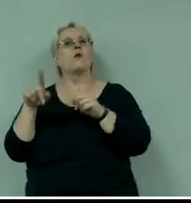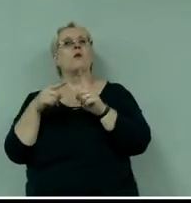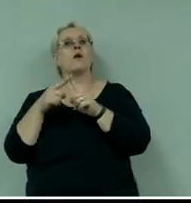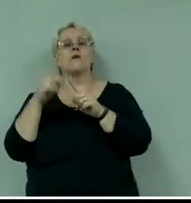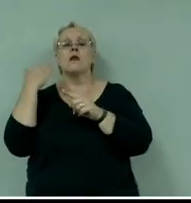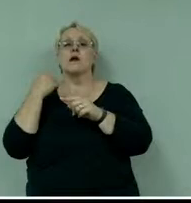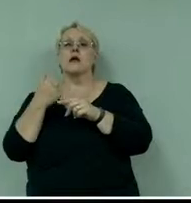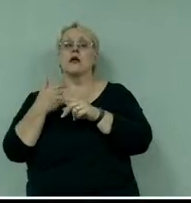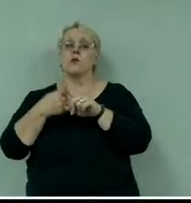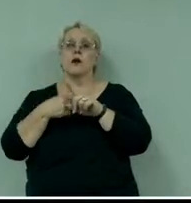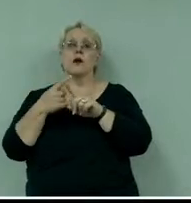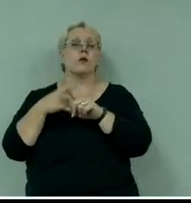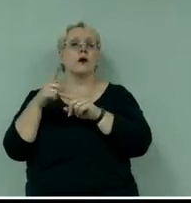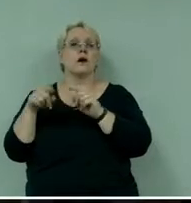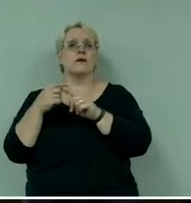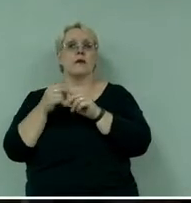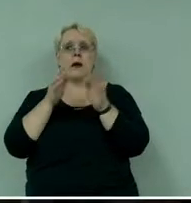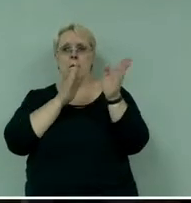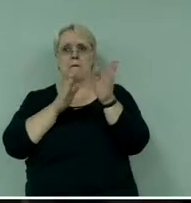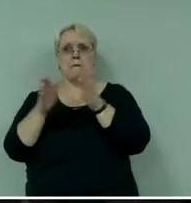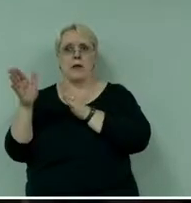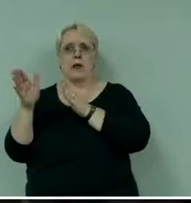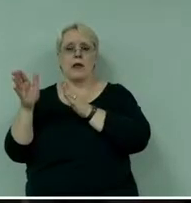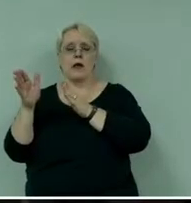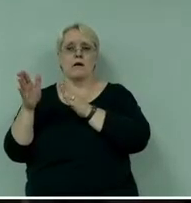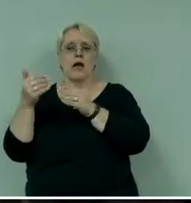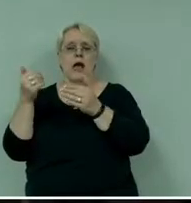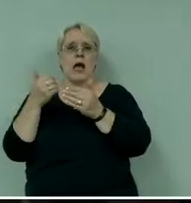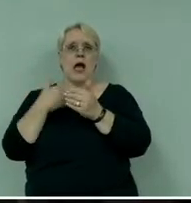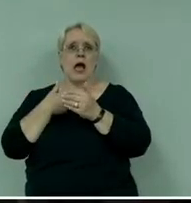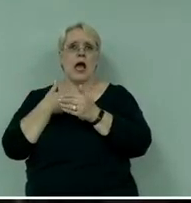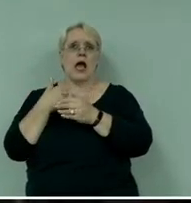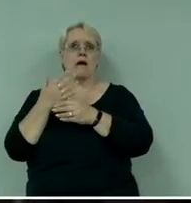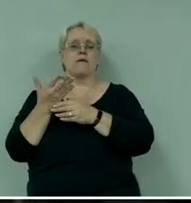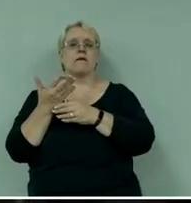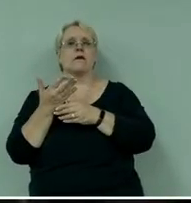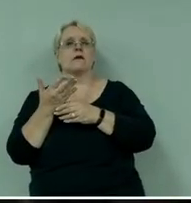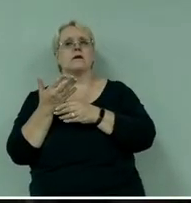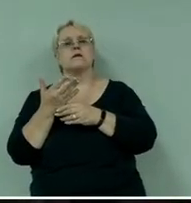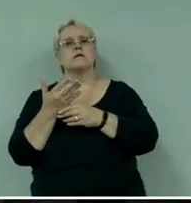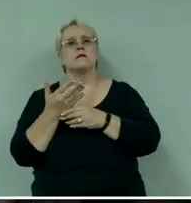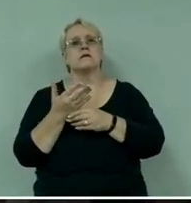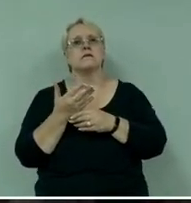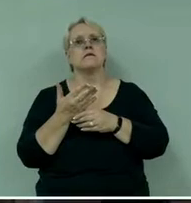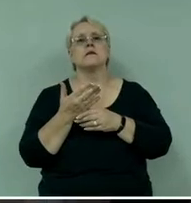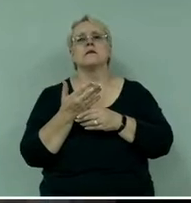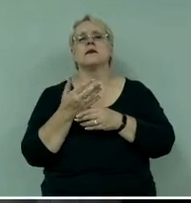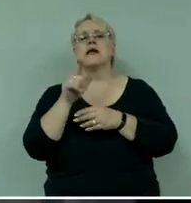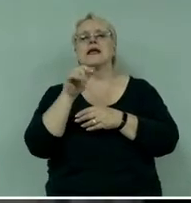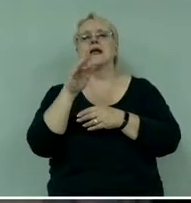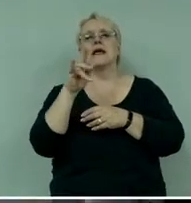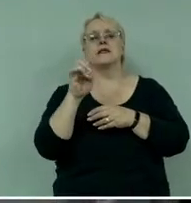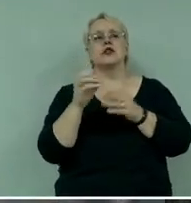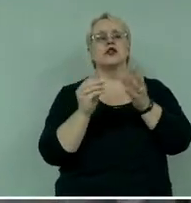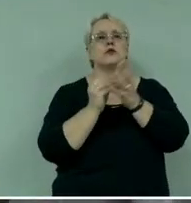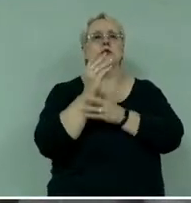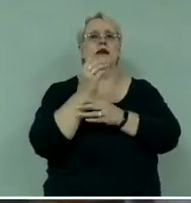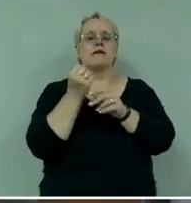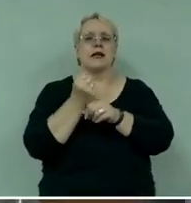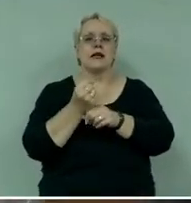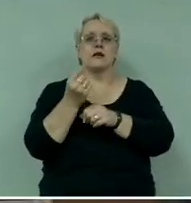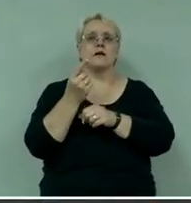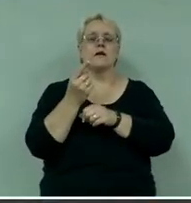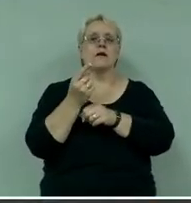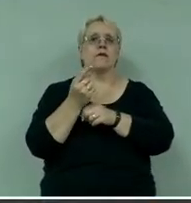up? Their plan was to have their marketing agent start leasing in spring of next year.